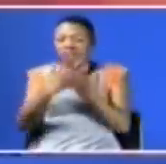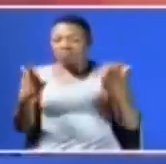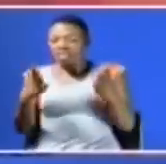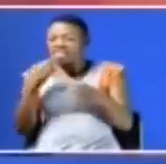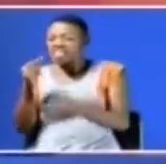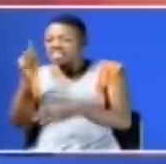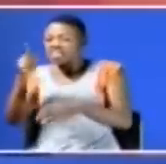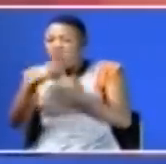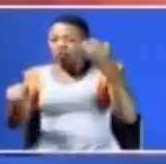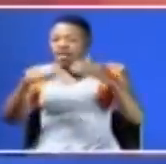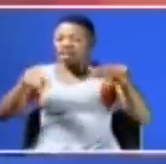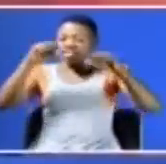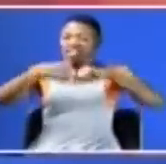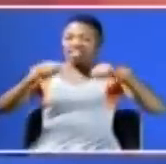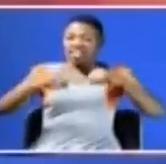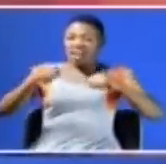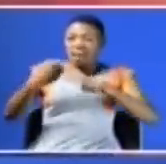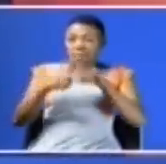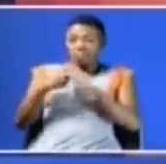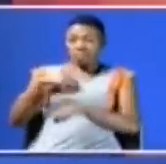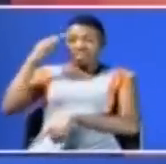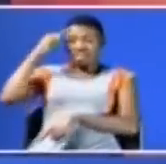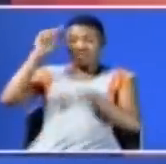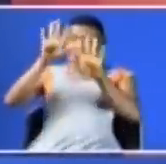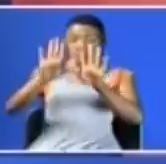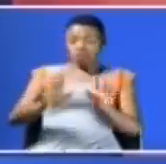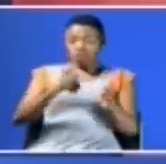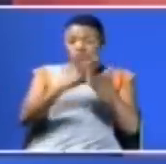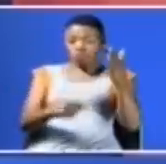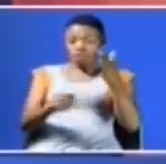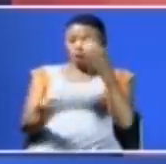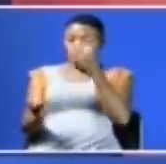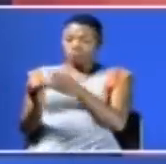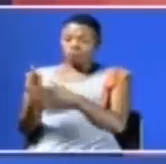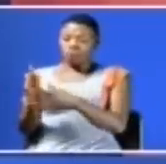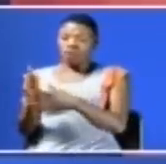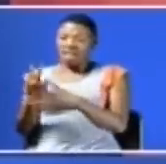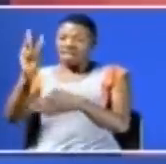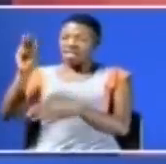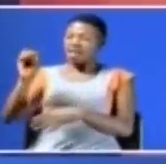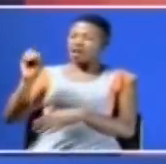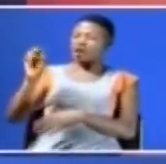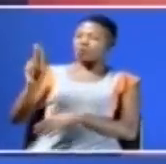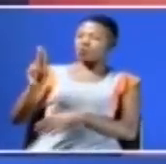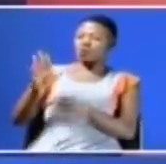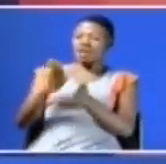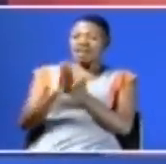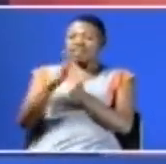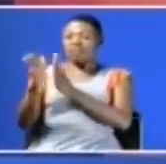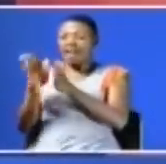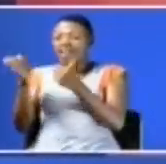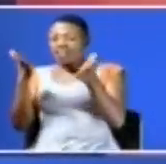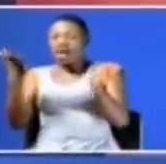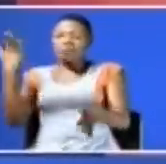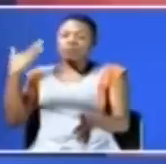what we agreed. But I think it's important that it's coming out that there was an MOU and that there was a plan for a transitional sort of